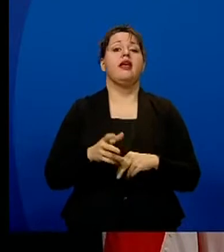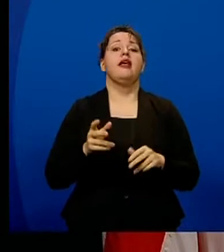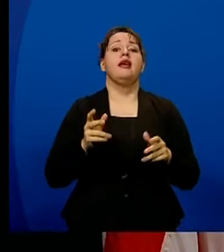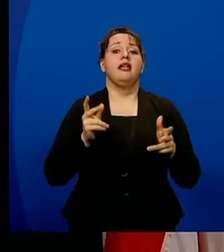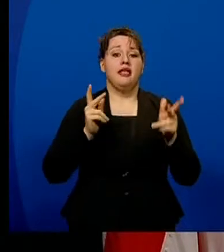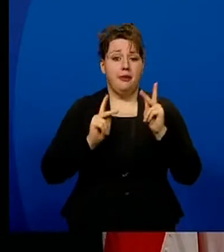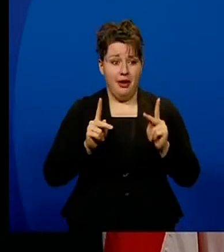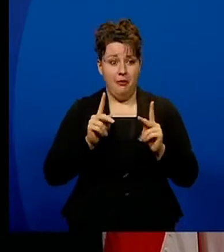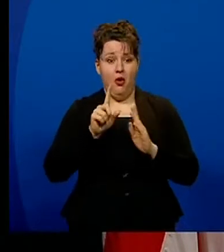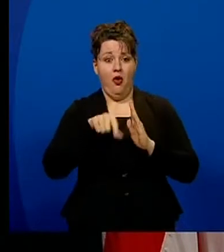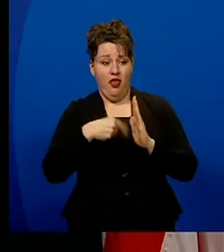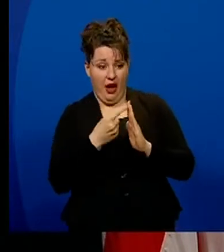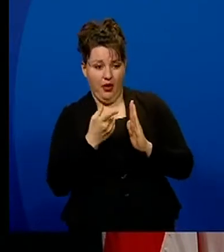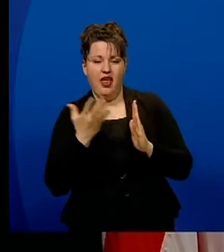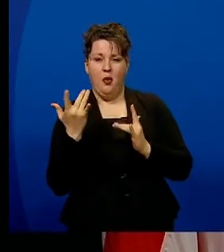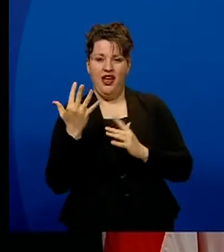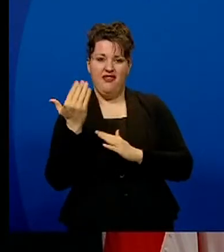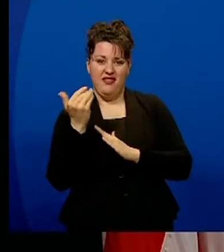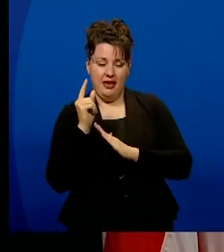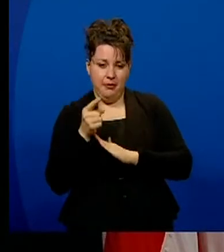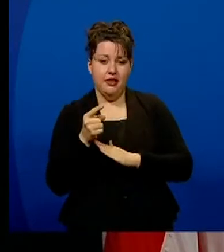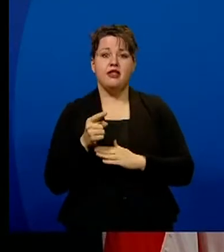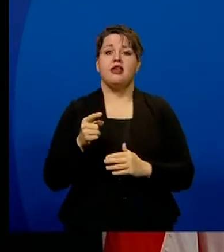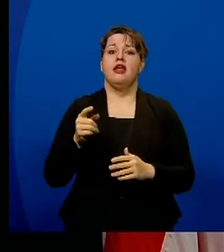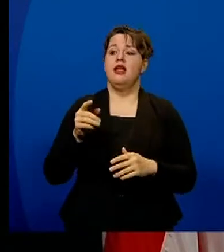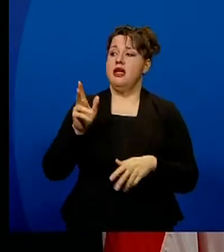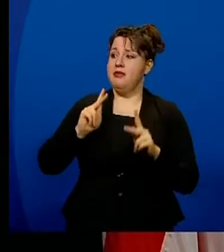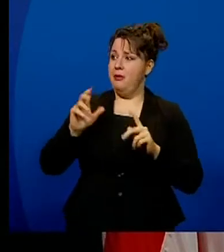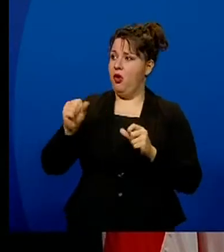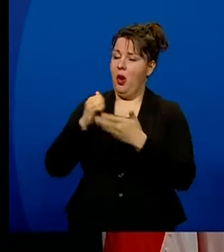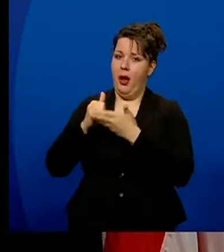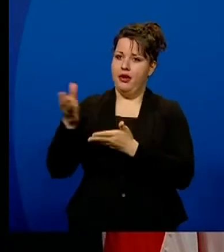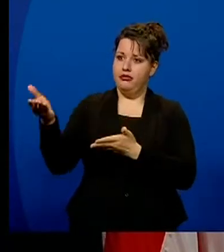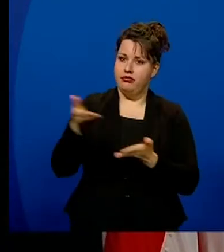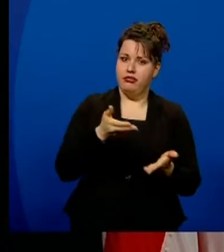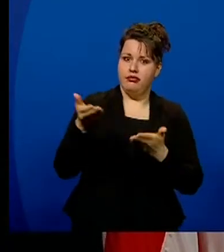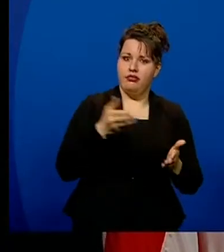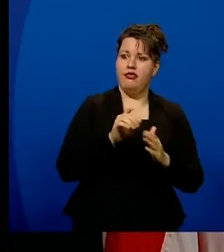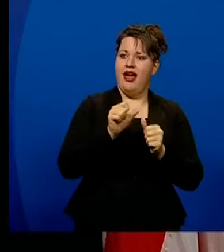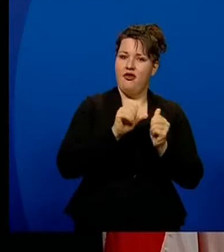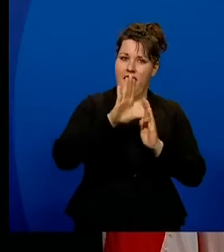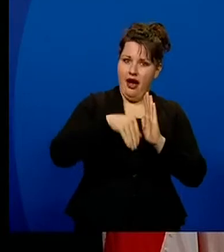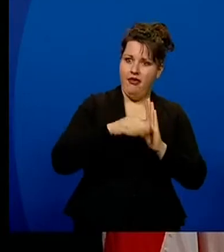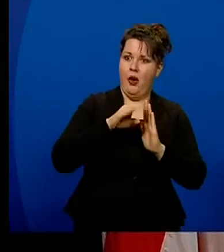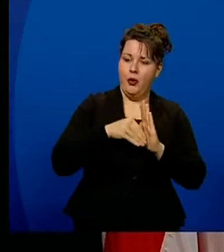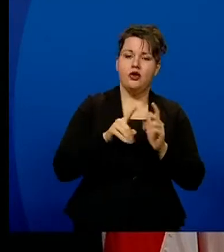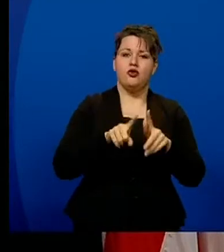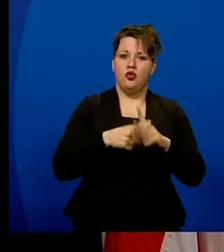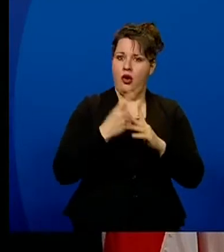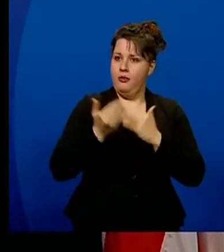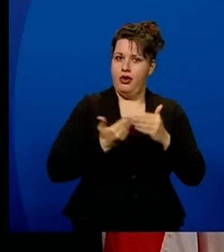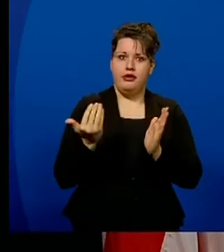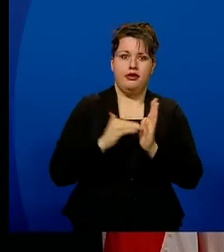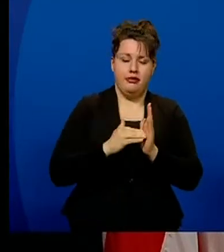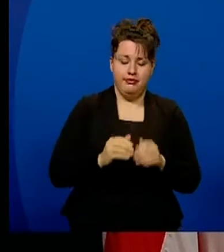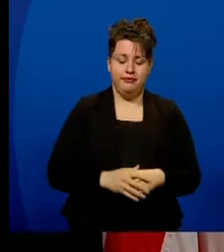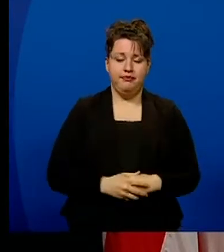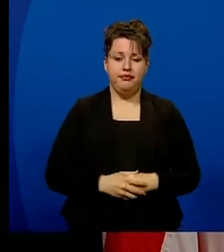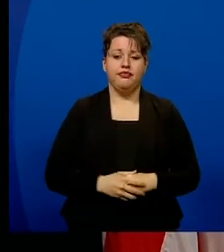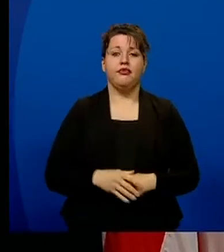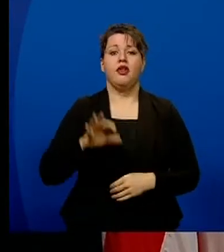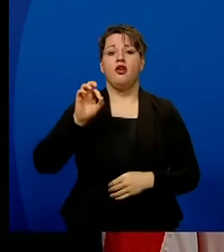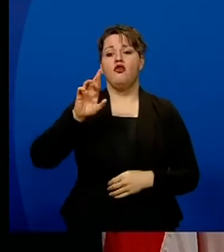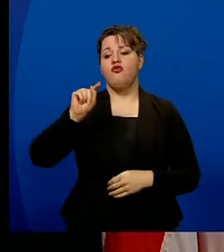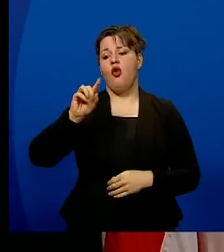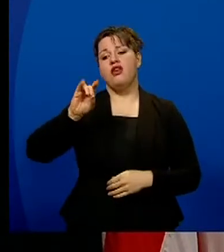hour are waiting their 15 minutes, our ushers are already seating the people on the half hour to start the process all over. Our Fort Dodge